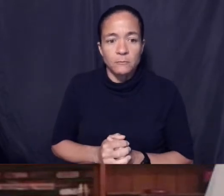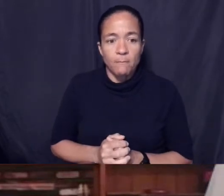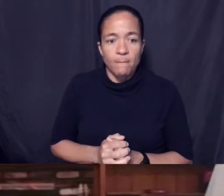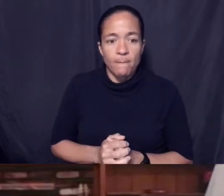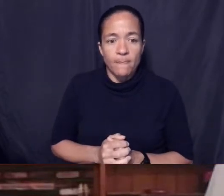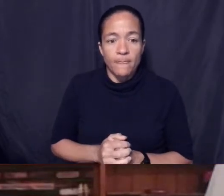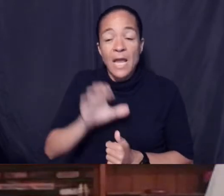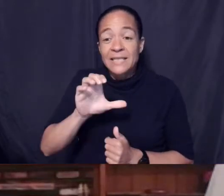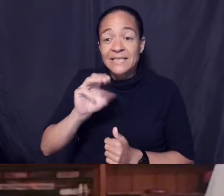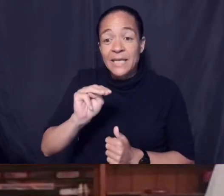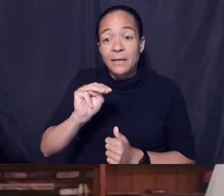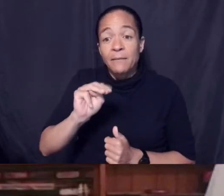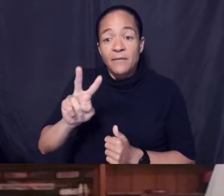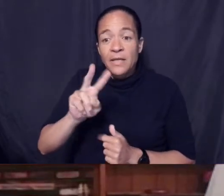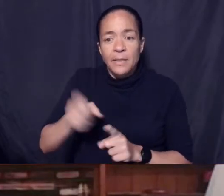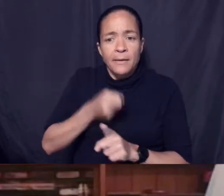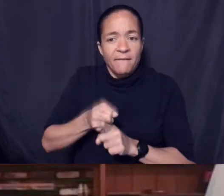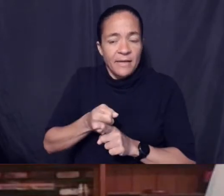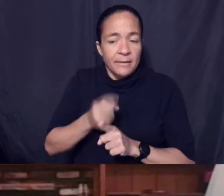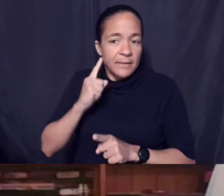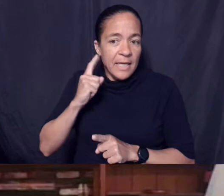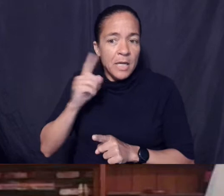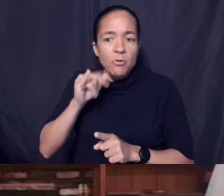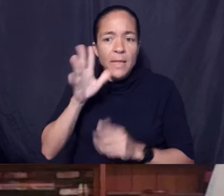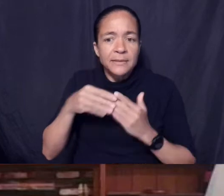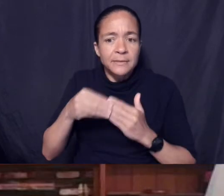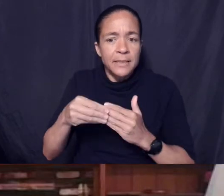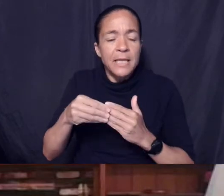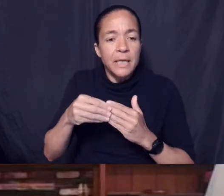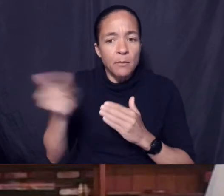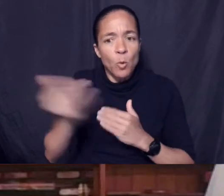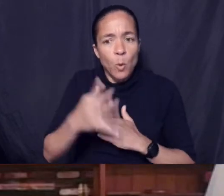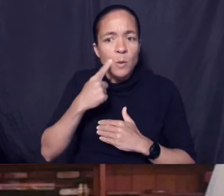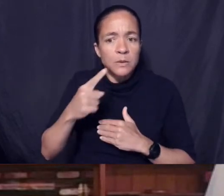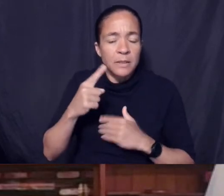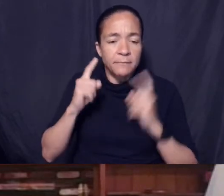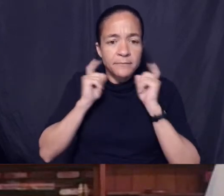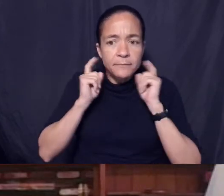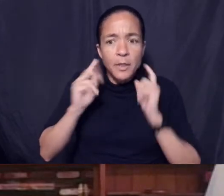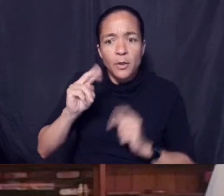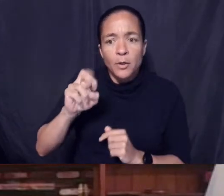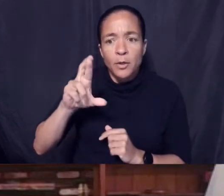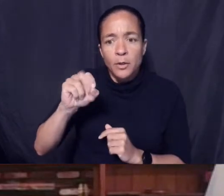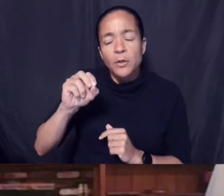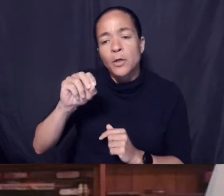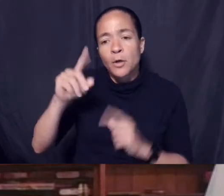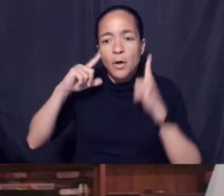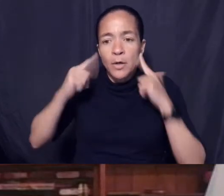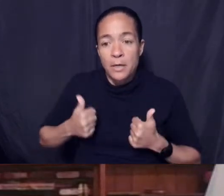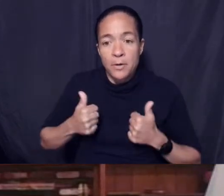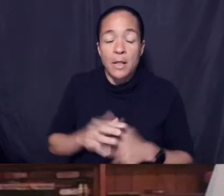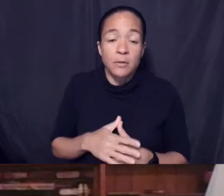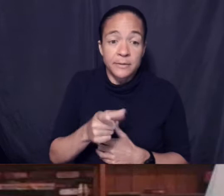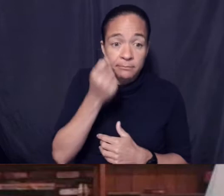affects the ears, it is the leading cause of non-hereditary sensory neural hearing. What's most frightening about CMV is that